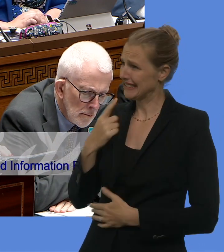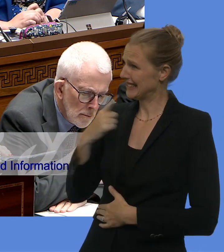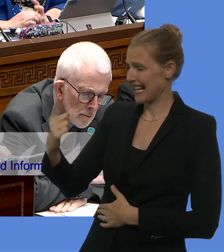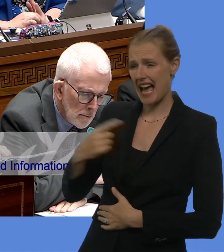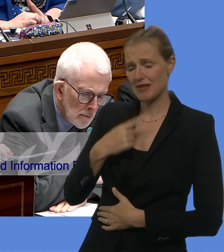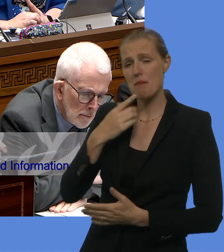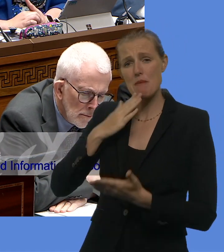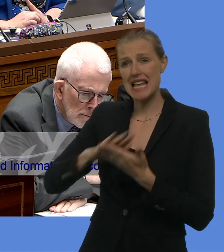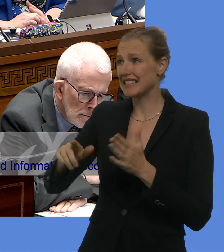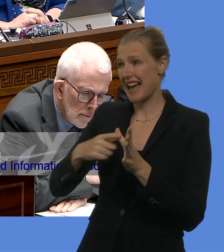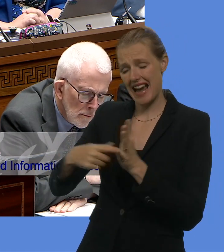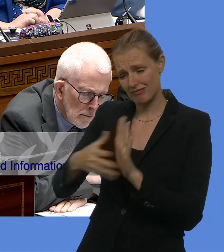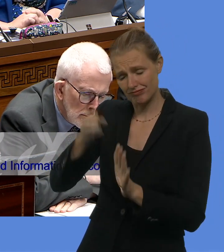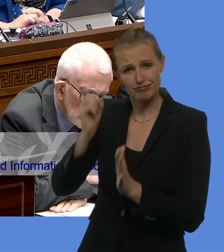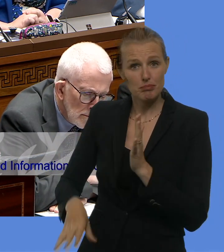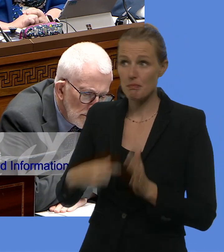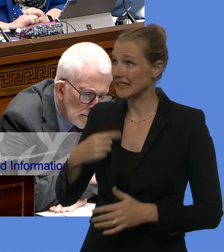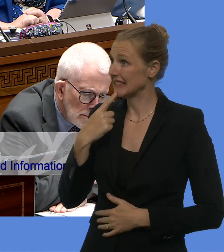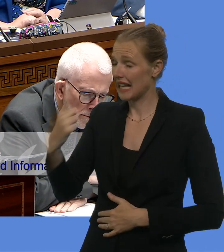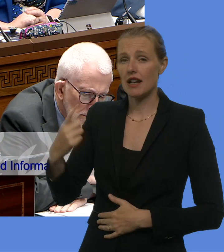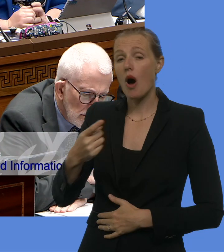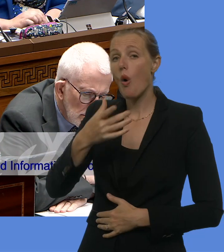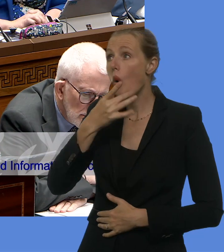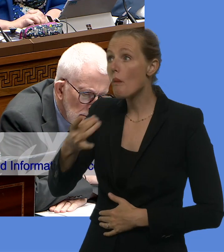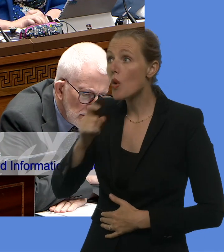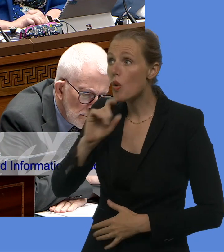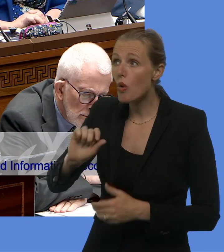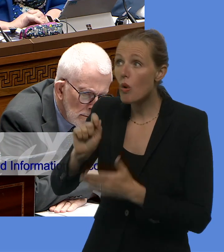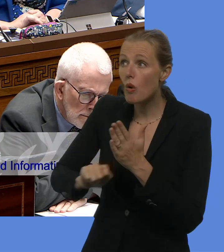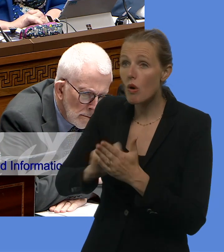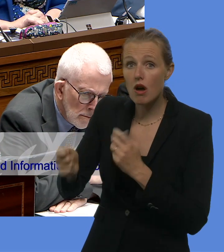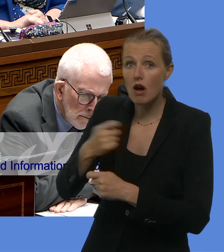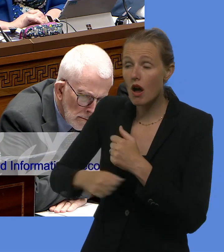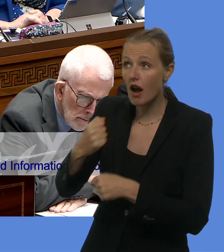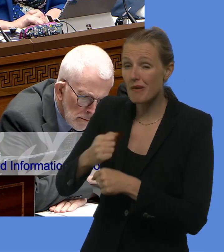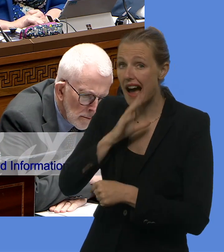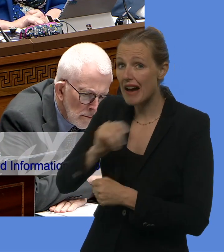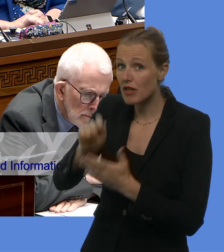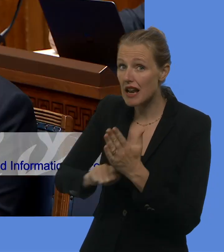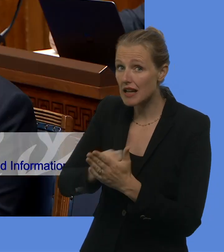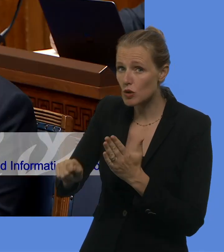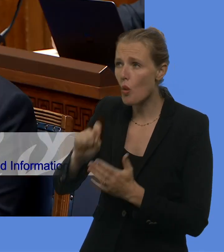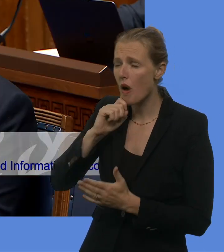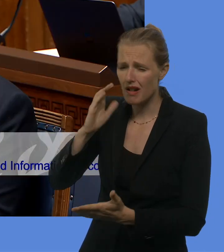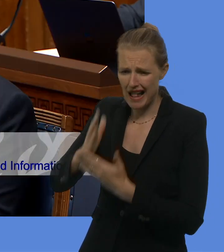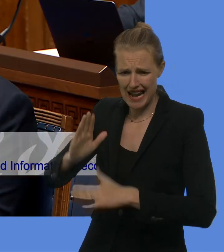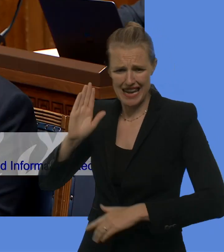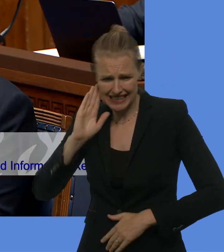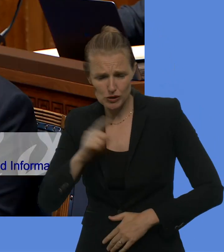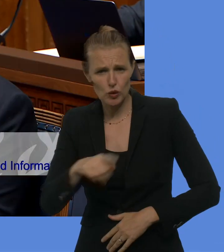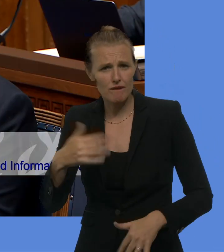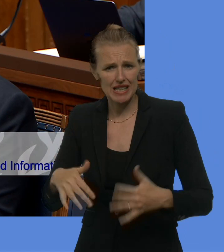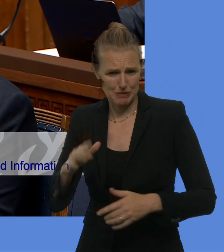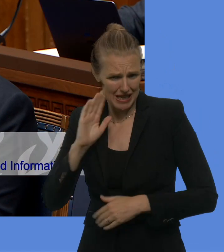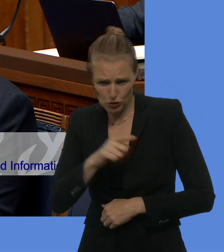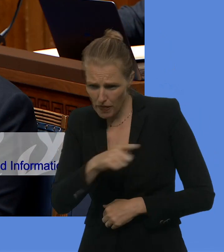for it to be repealed. I hope whoever is in government following the general election will make that a priority and listen to victims and survivors and support them in their